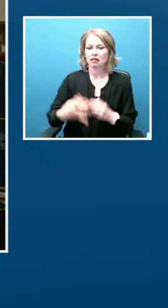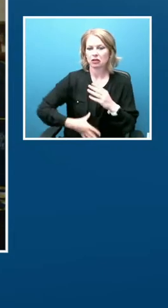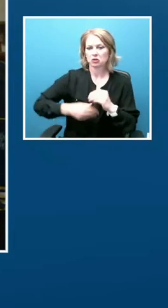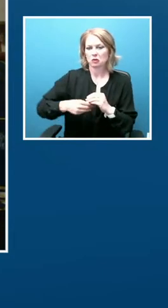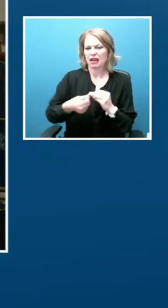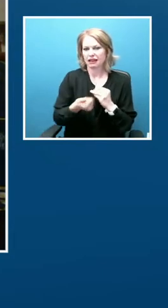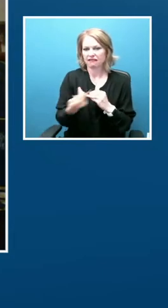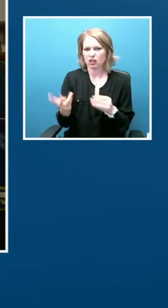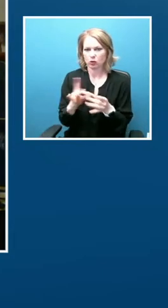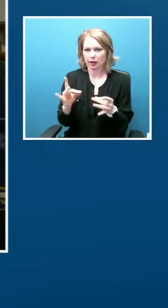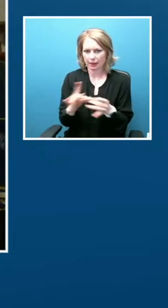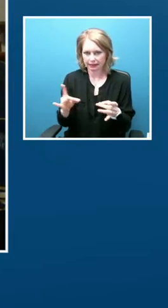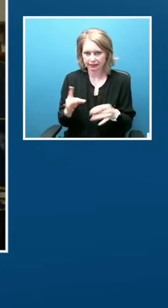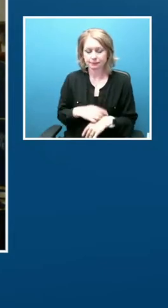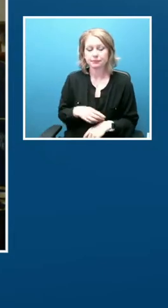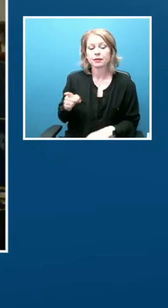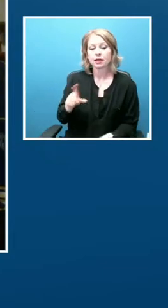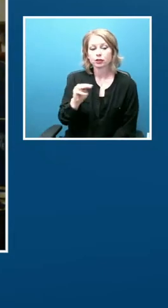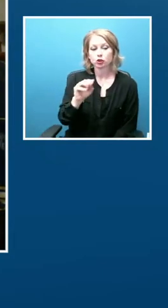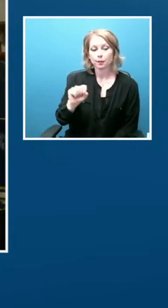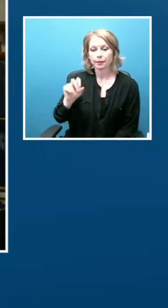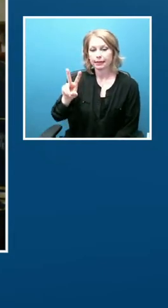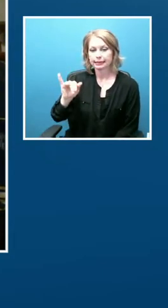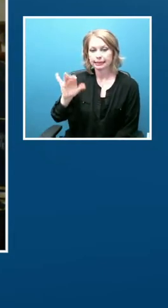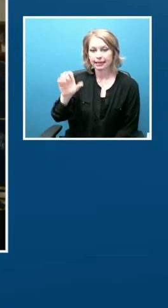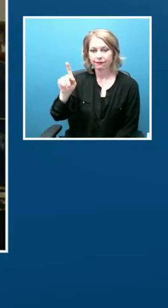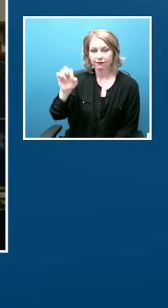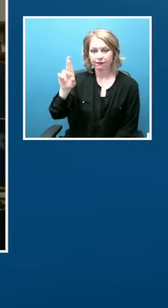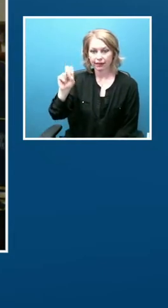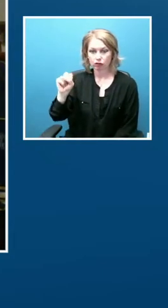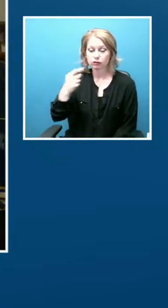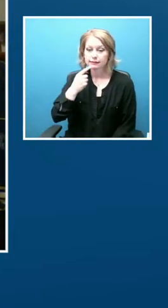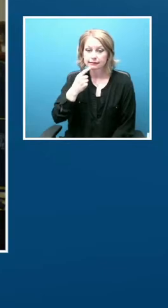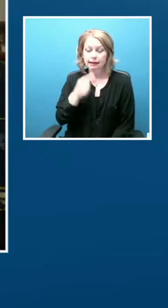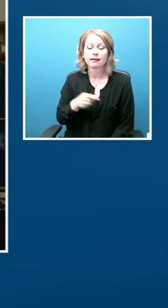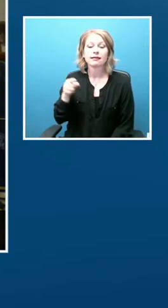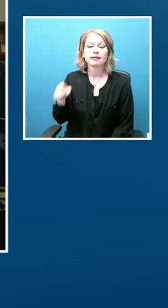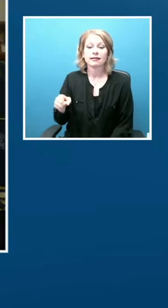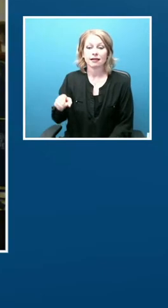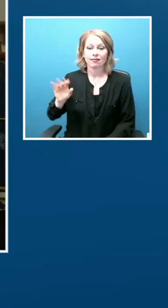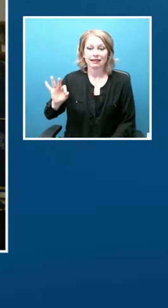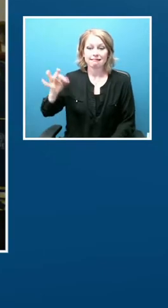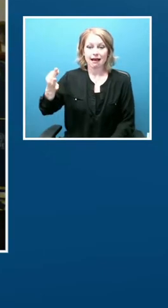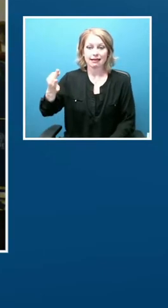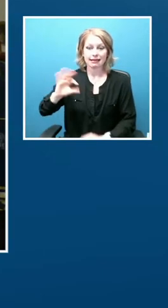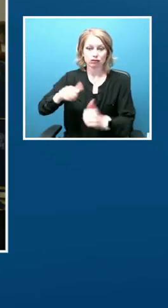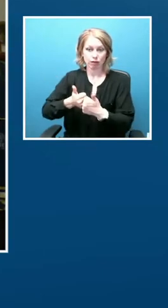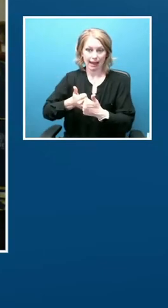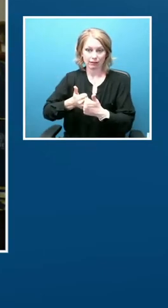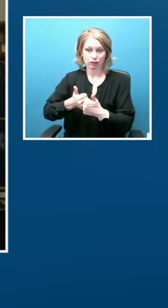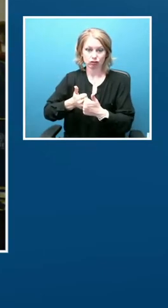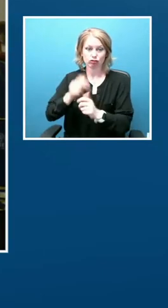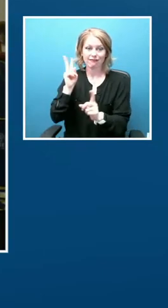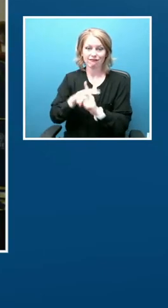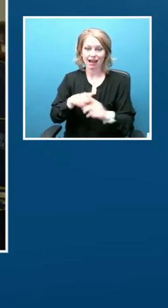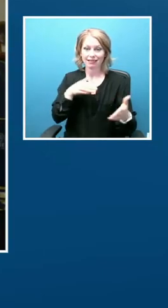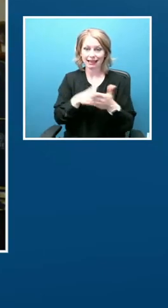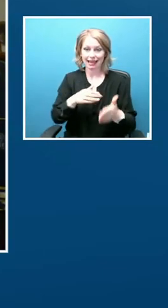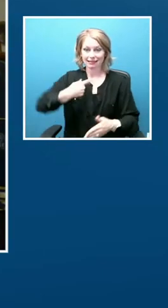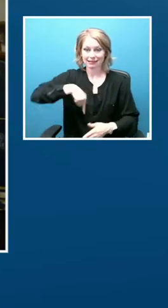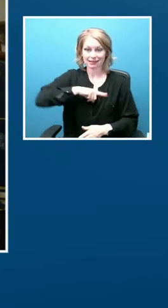As Ms. Vickers stated during her remarks, this is the ninth challenge she has filed against us in 2 years.